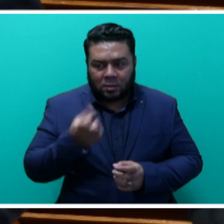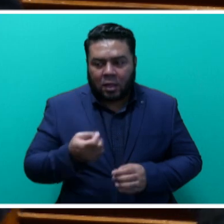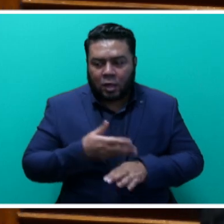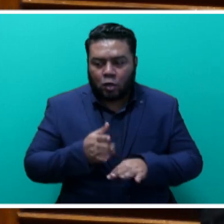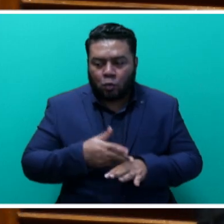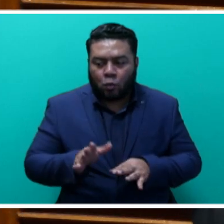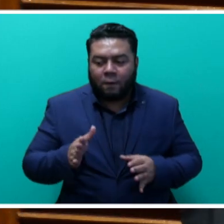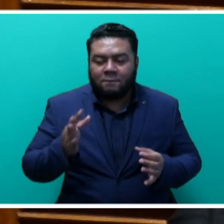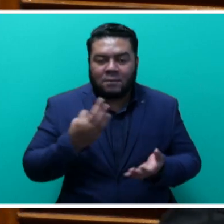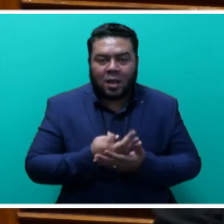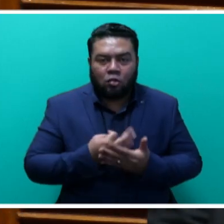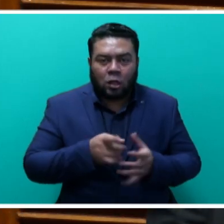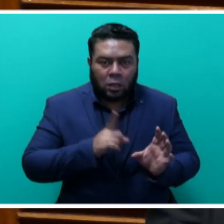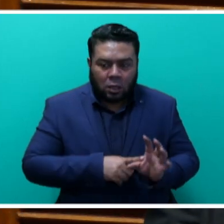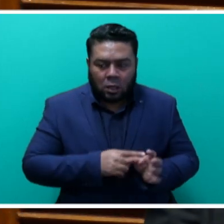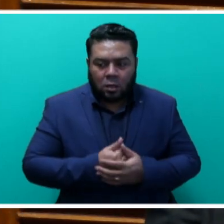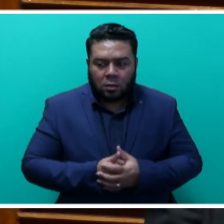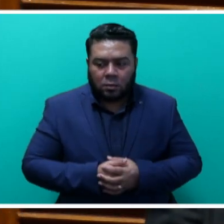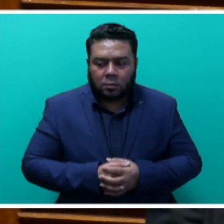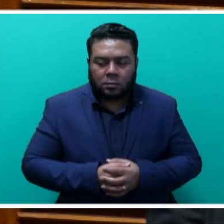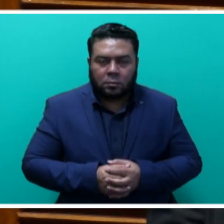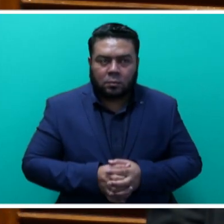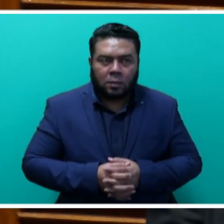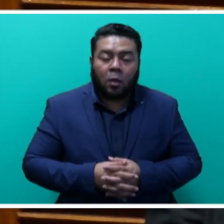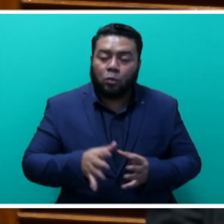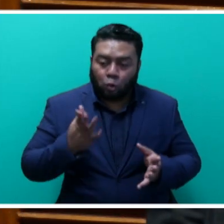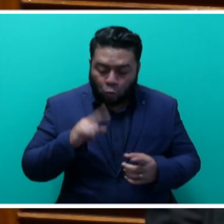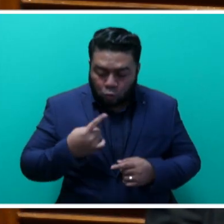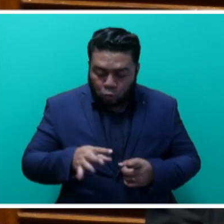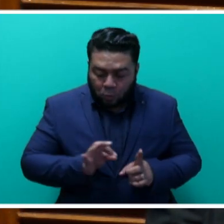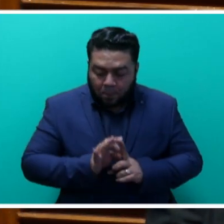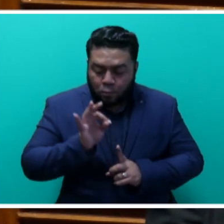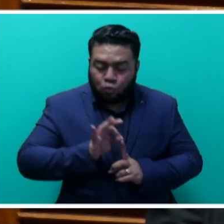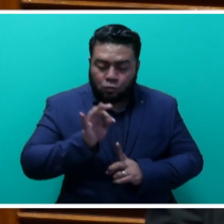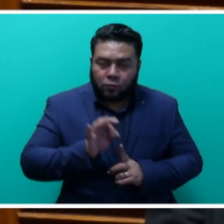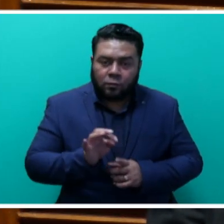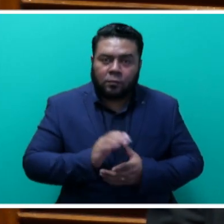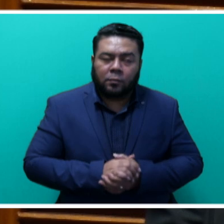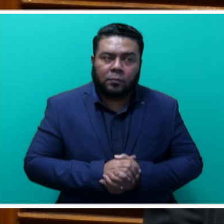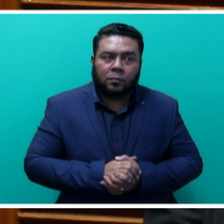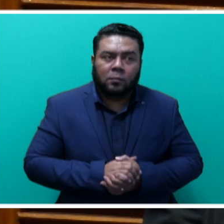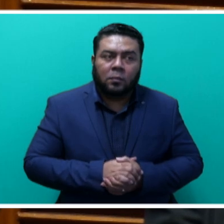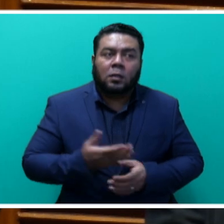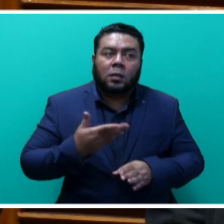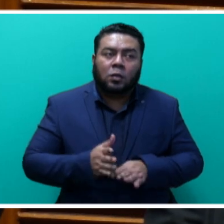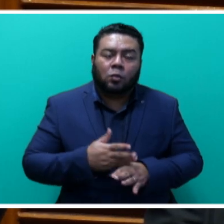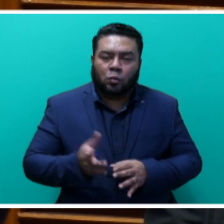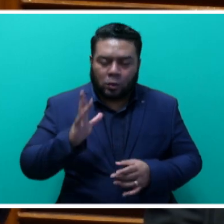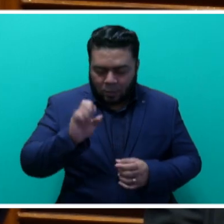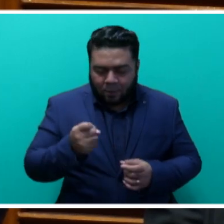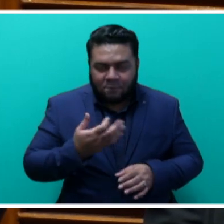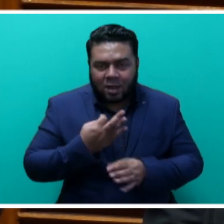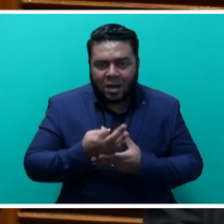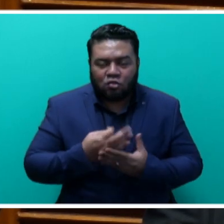year. Mr. Speaker, sir, as we continue to improve our ROI program, a new component of the program will be introduced in this new financial